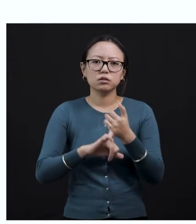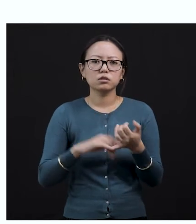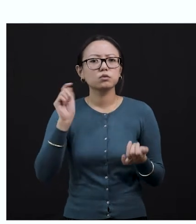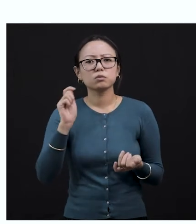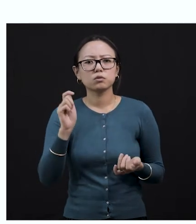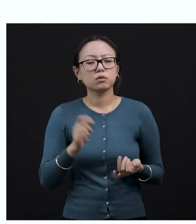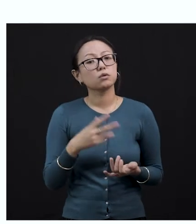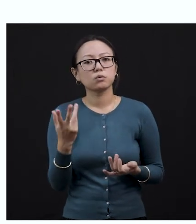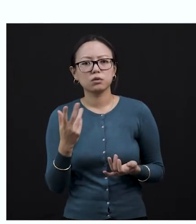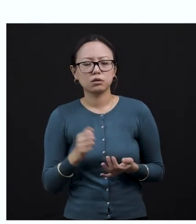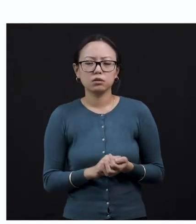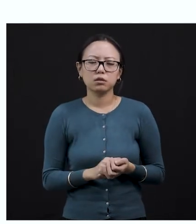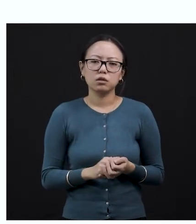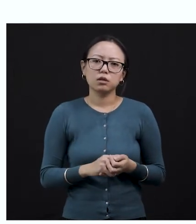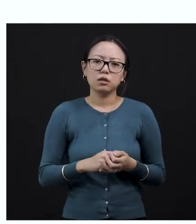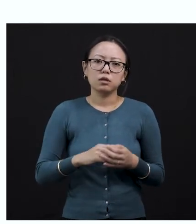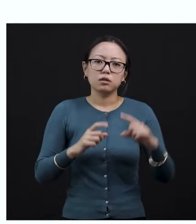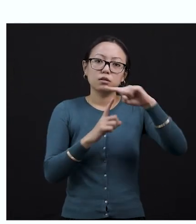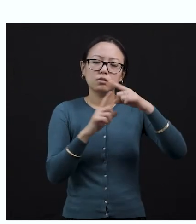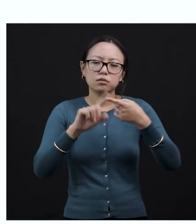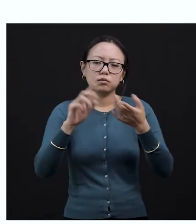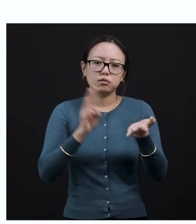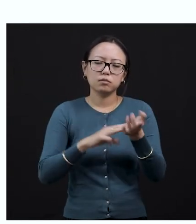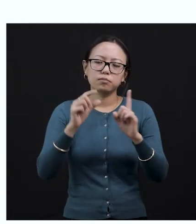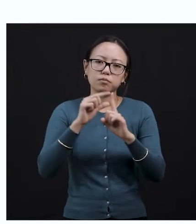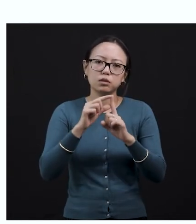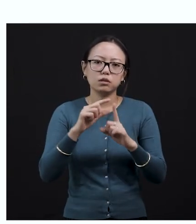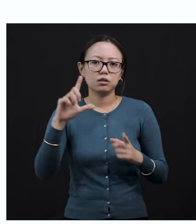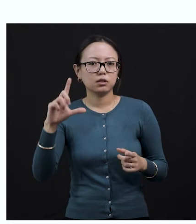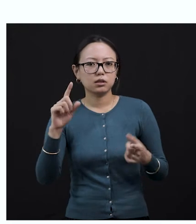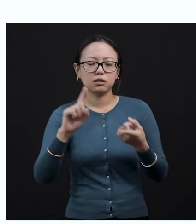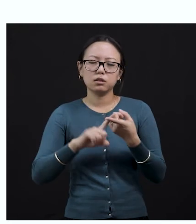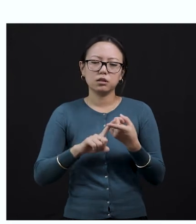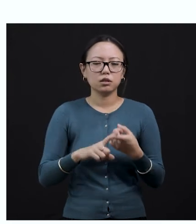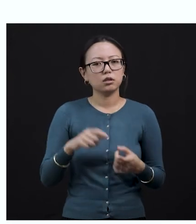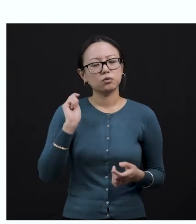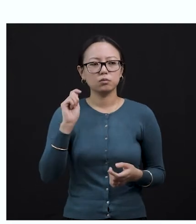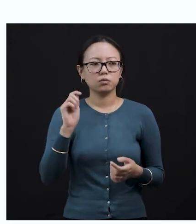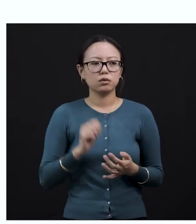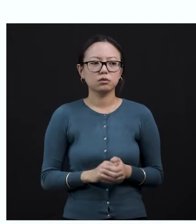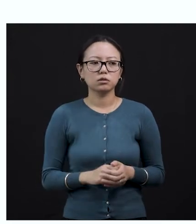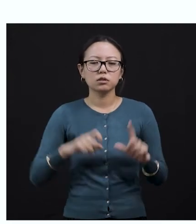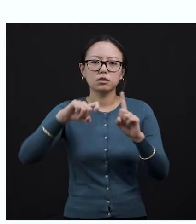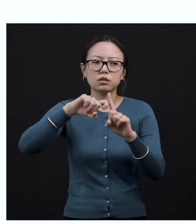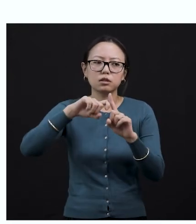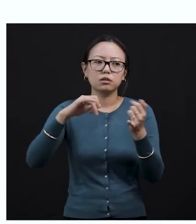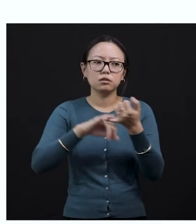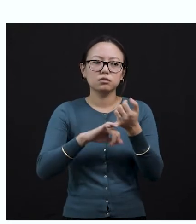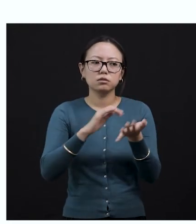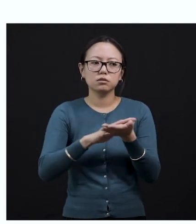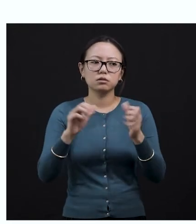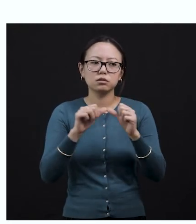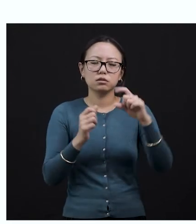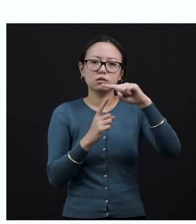they were warriors and soldiers, they have to protect their society or they have to work for the